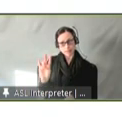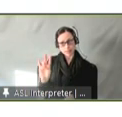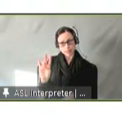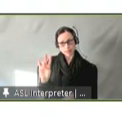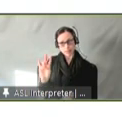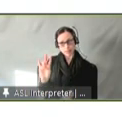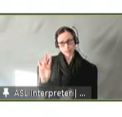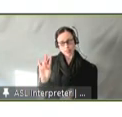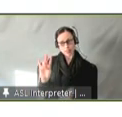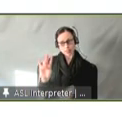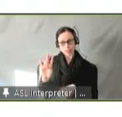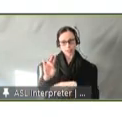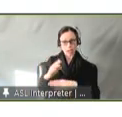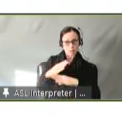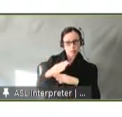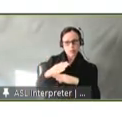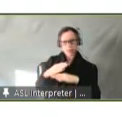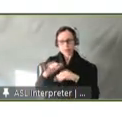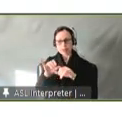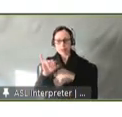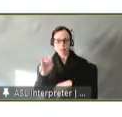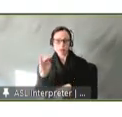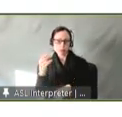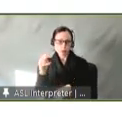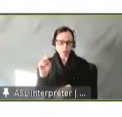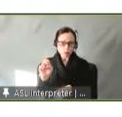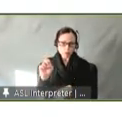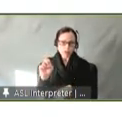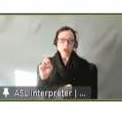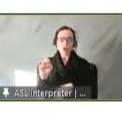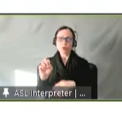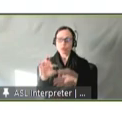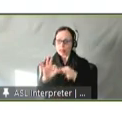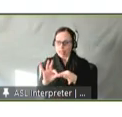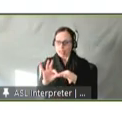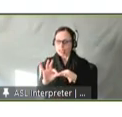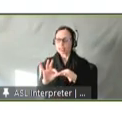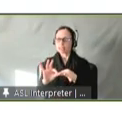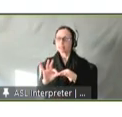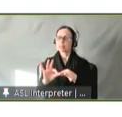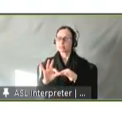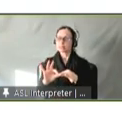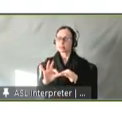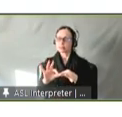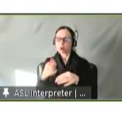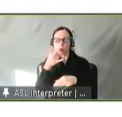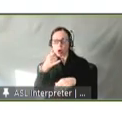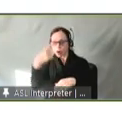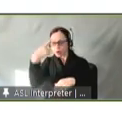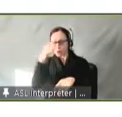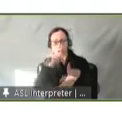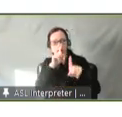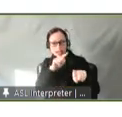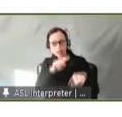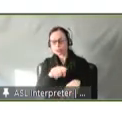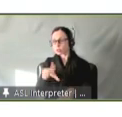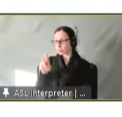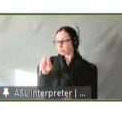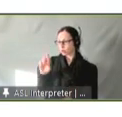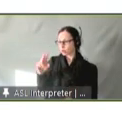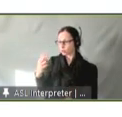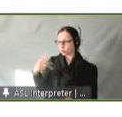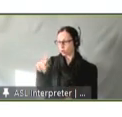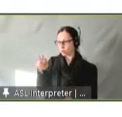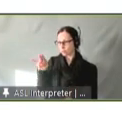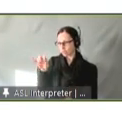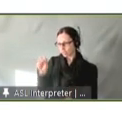immunization-related support center call operation where we answer questions regarding to this. And Dr. Hopkins, we are